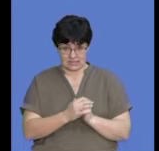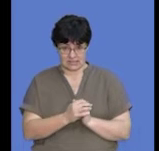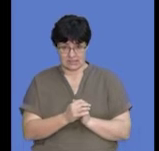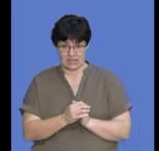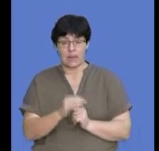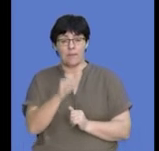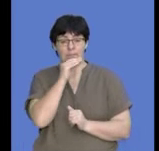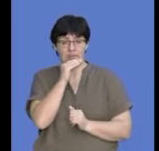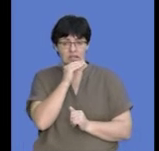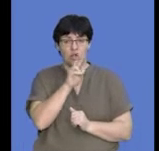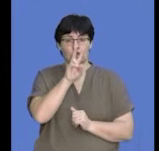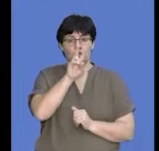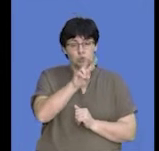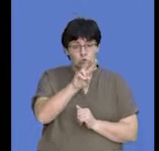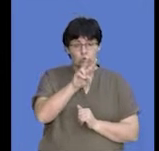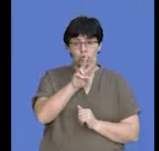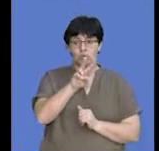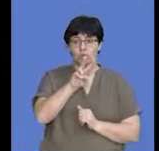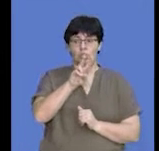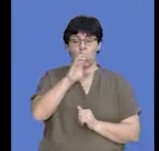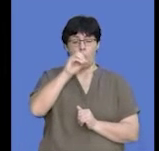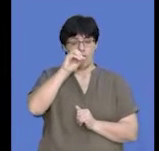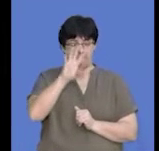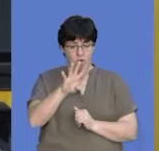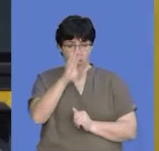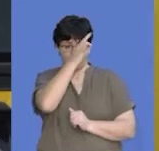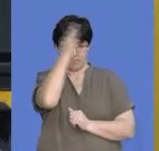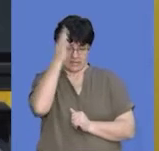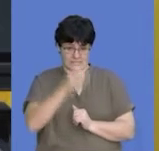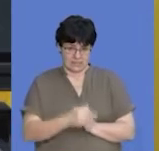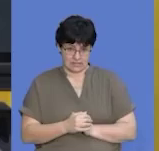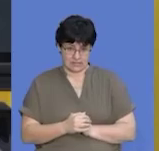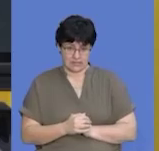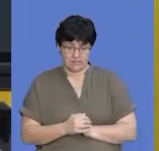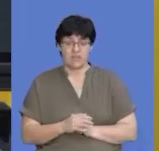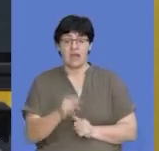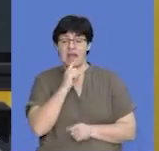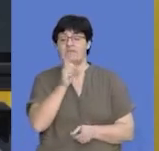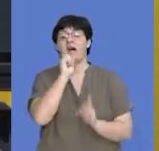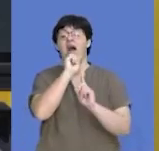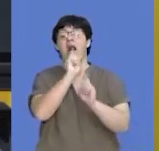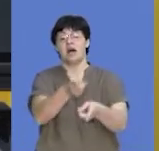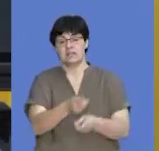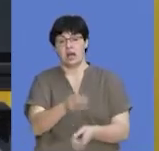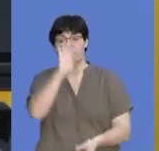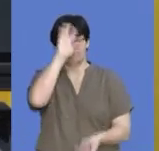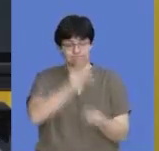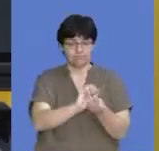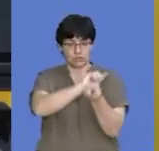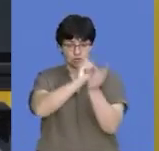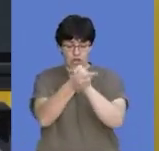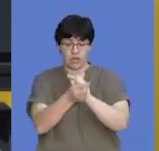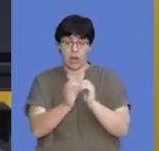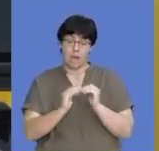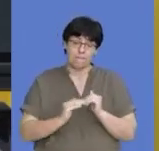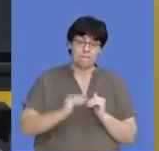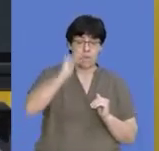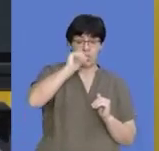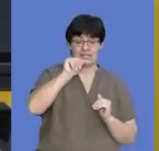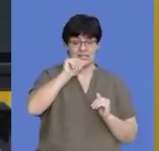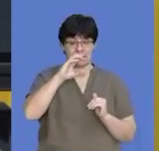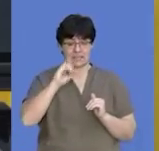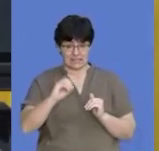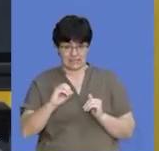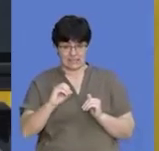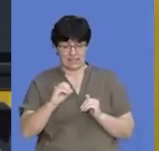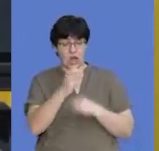That's 204 minutes. Always remember, if you get an answer for your total change greater than 60